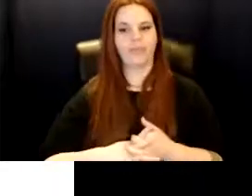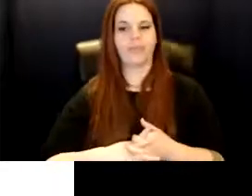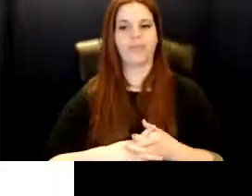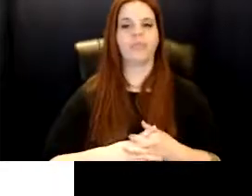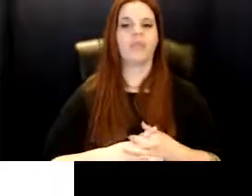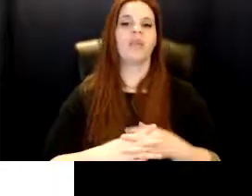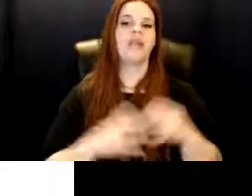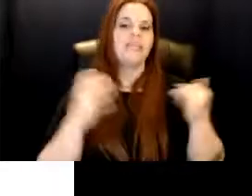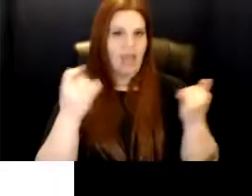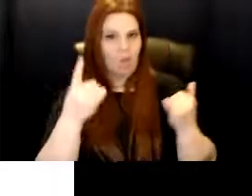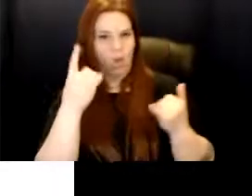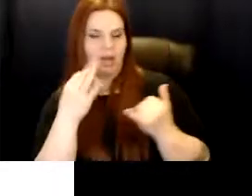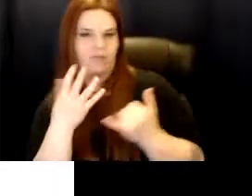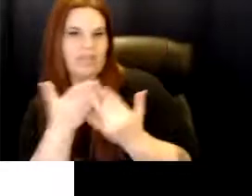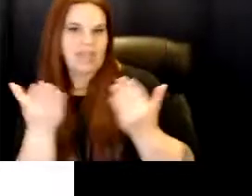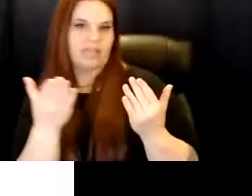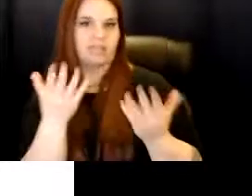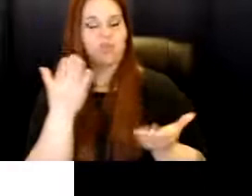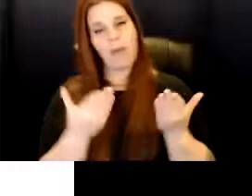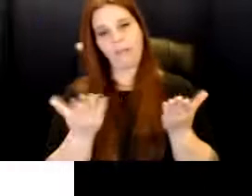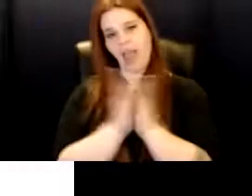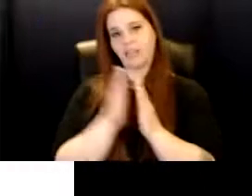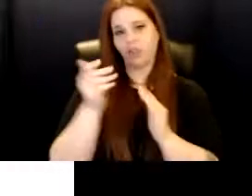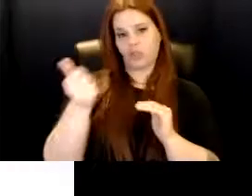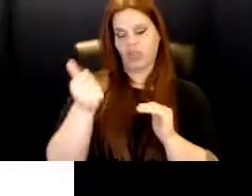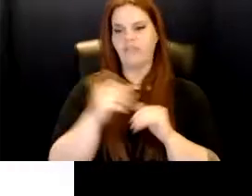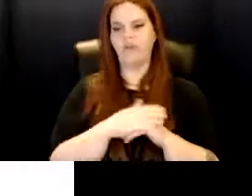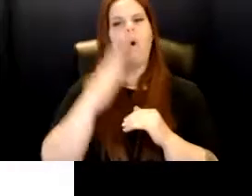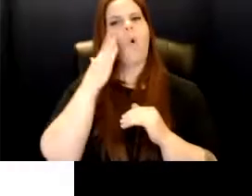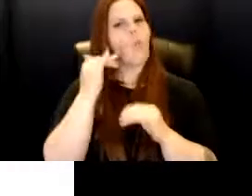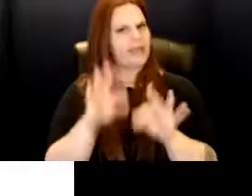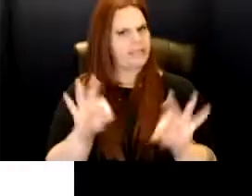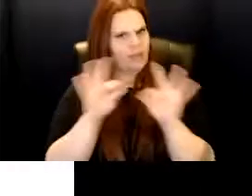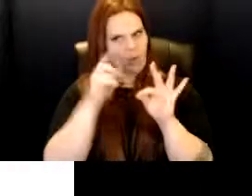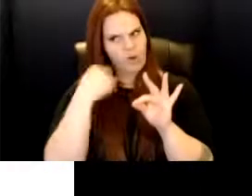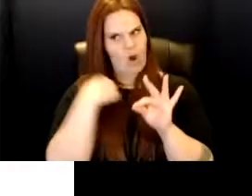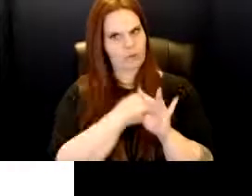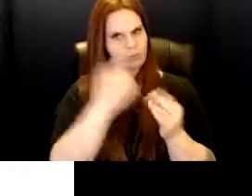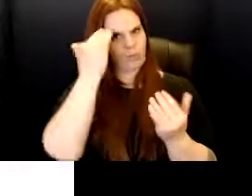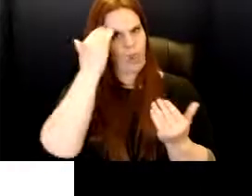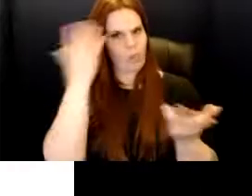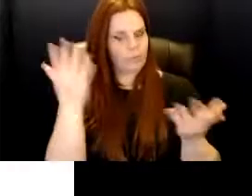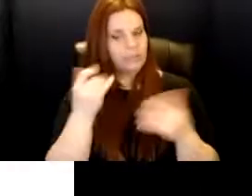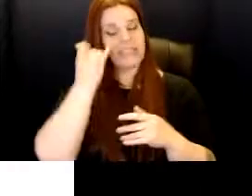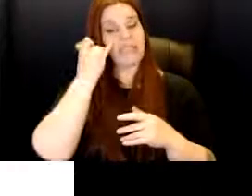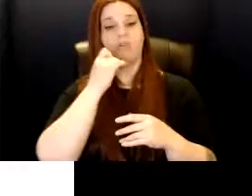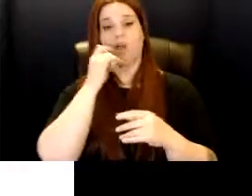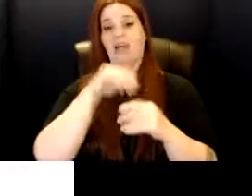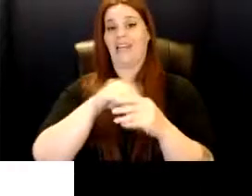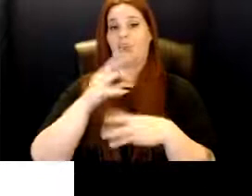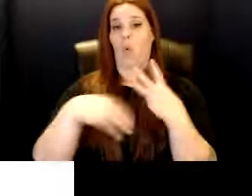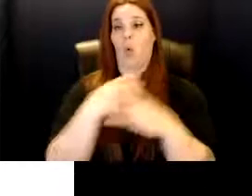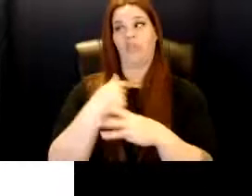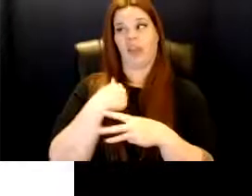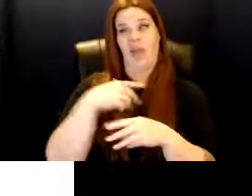of the things that you might be asking yourself is, why is this important for us to know? If you're not in the world that I'm in, and I've been